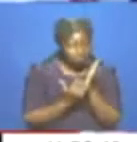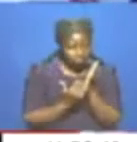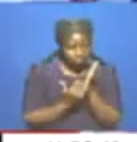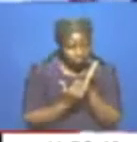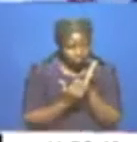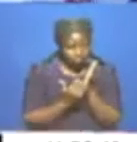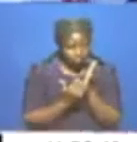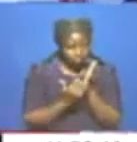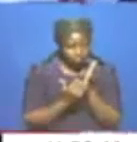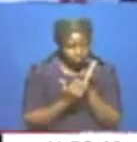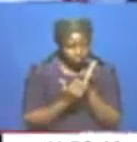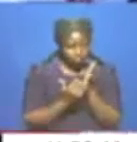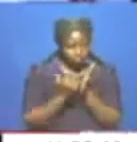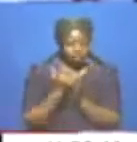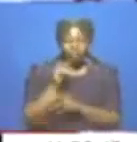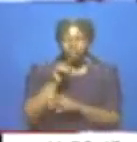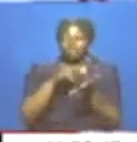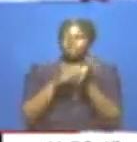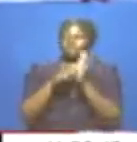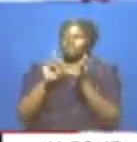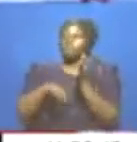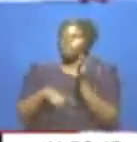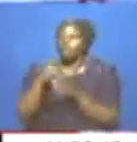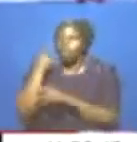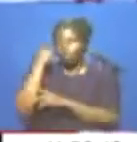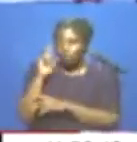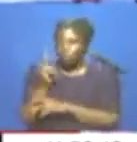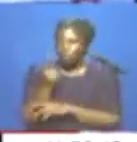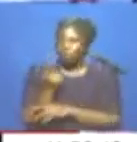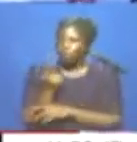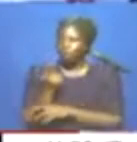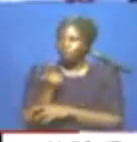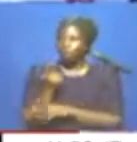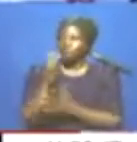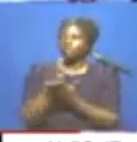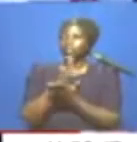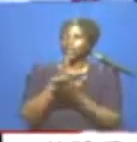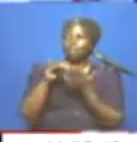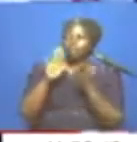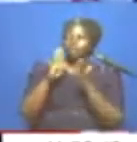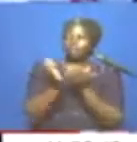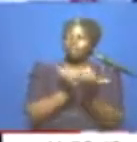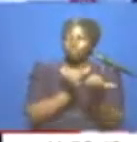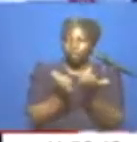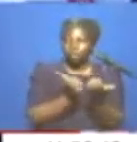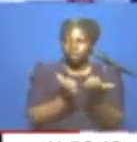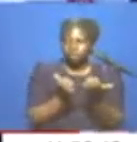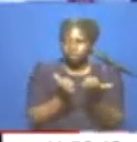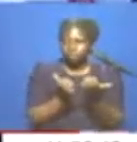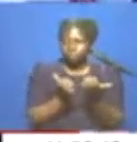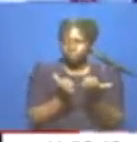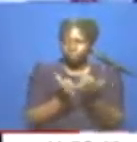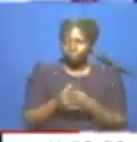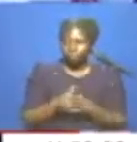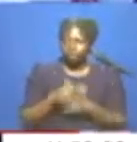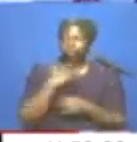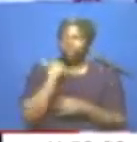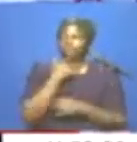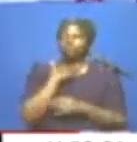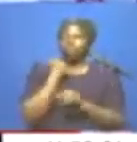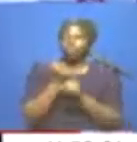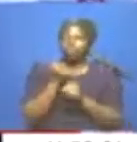Maybe what does this mean now for the people in Wajir? Most businessmen maybe want to do transactions in Nairobi, come back in the